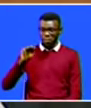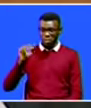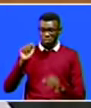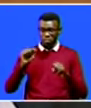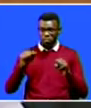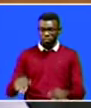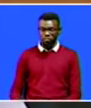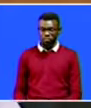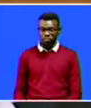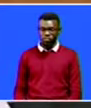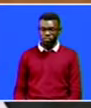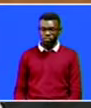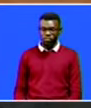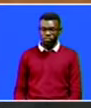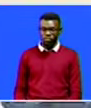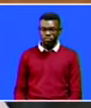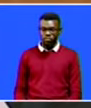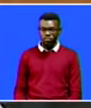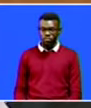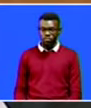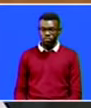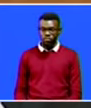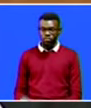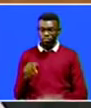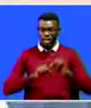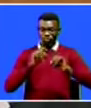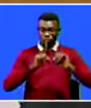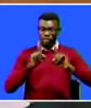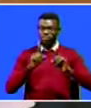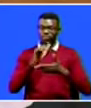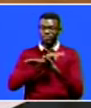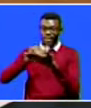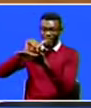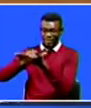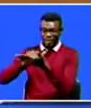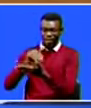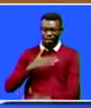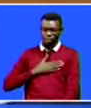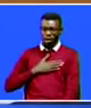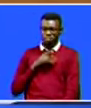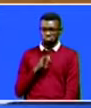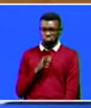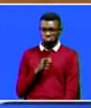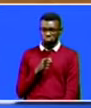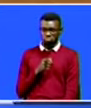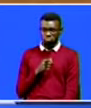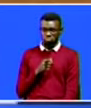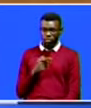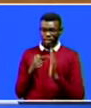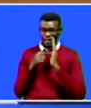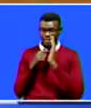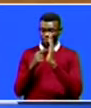It's a commercial and touristic hub of the Middle East. In the Expo